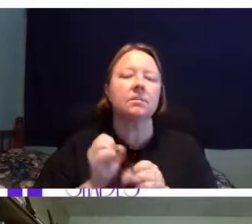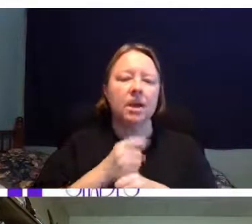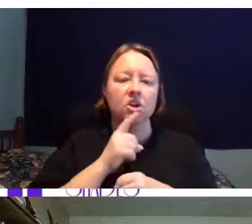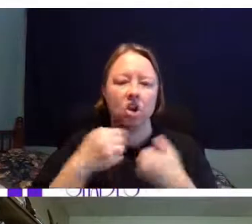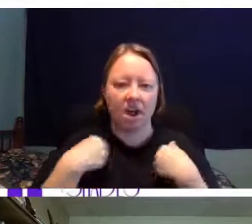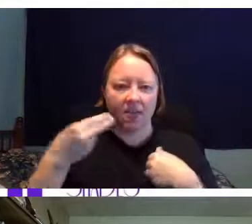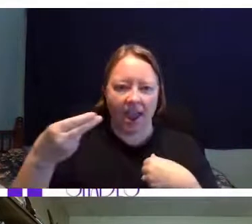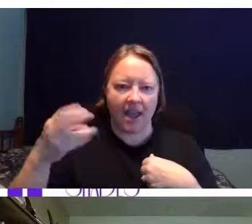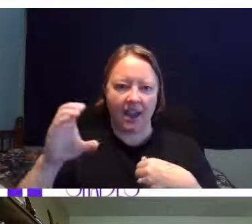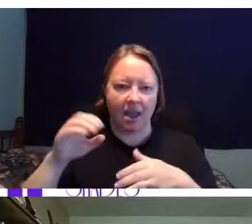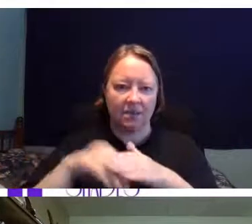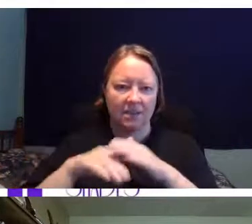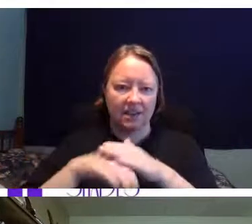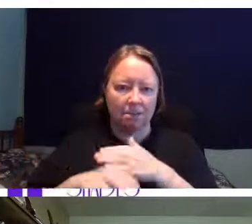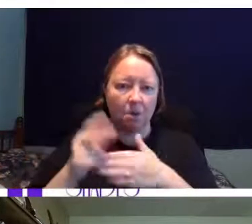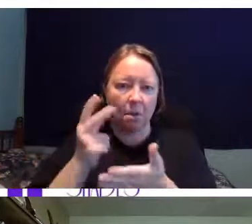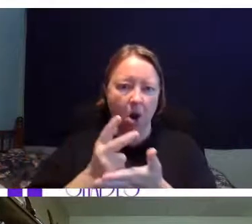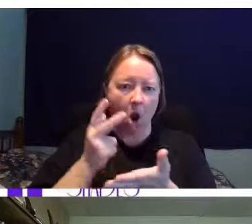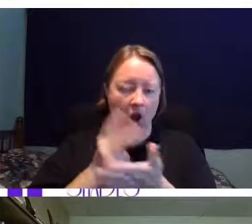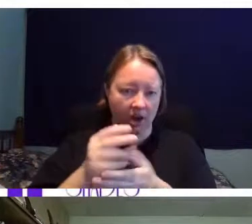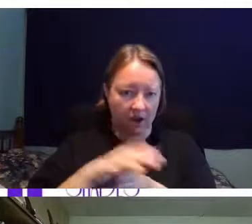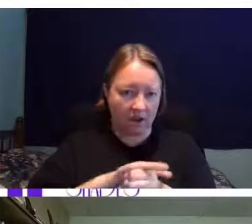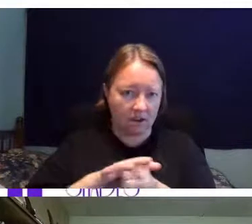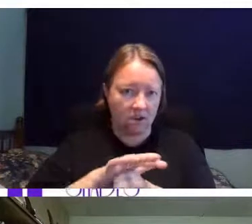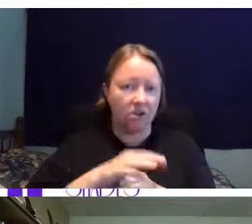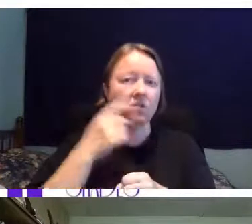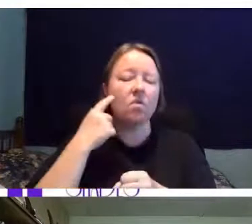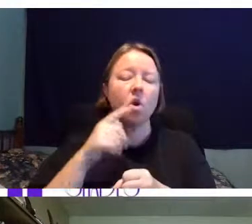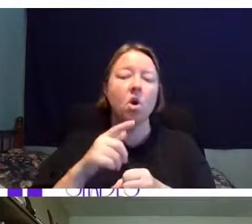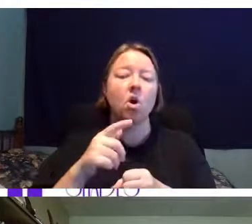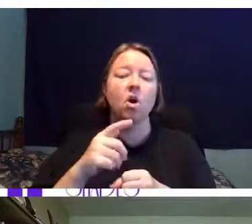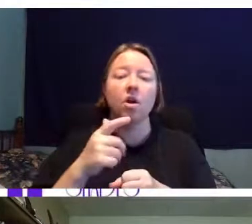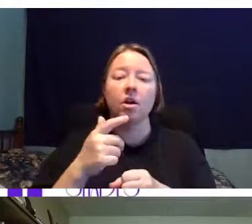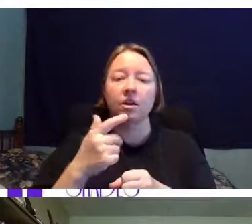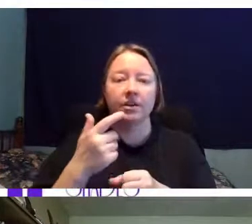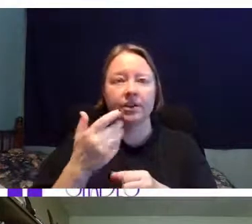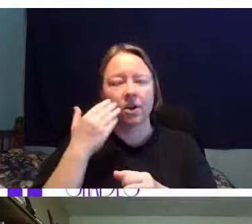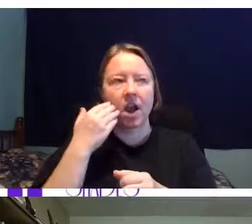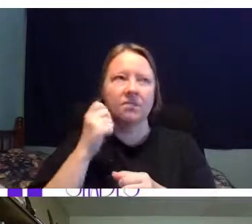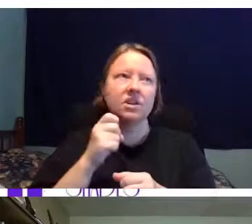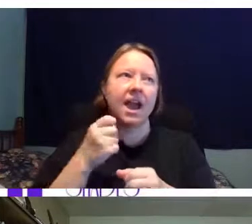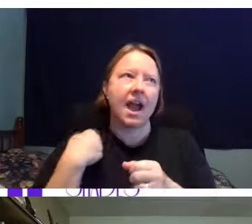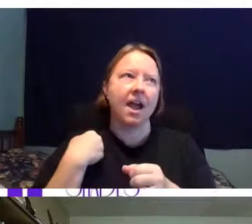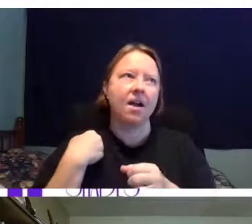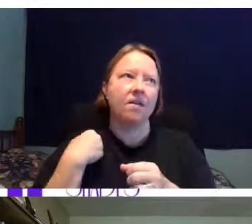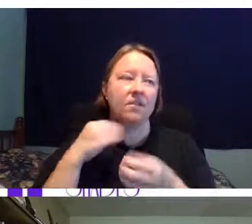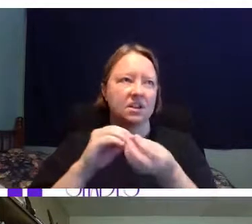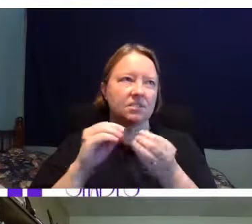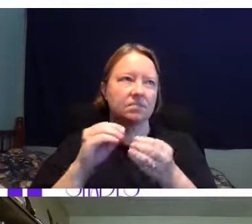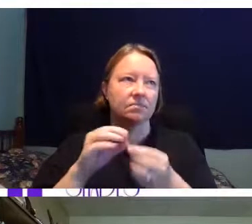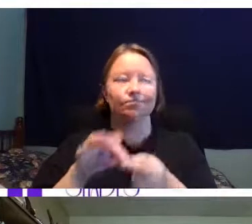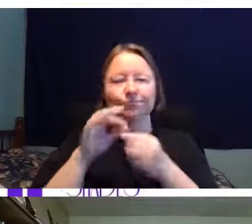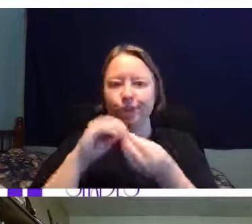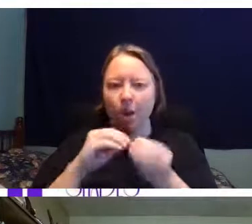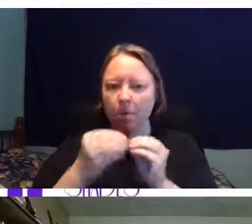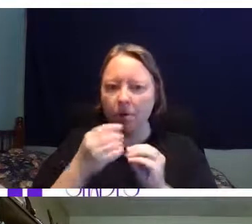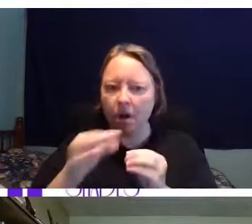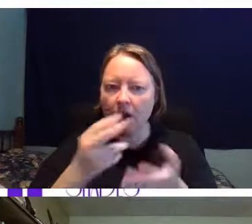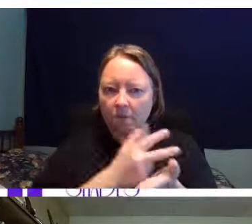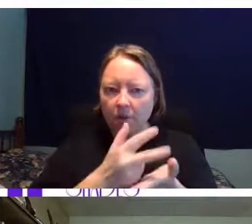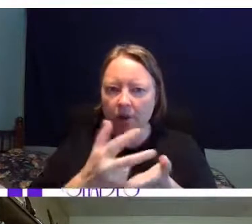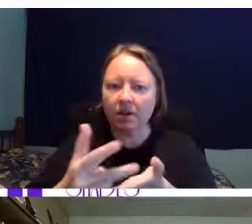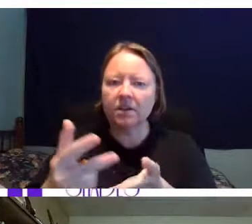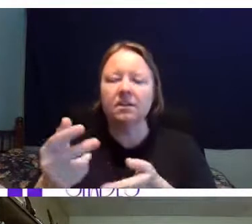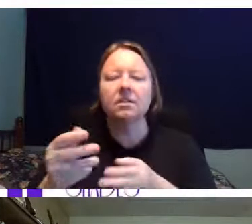accessible, parking stalls, for every so many stalls. And it's really based on the property, but, however